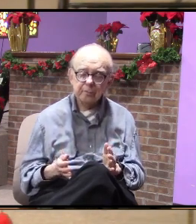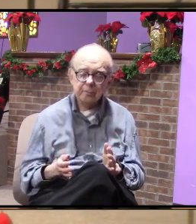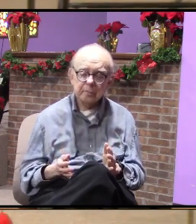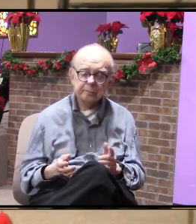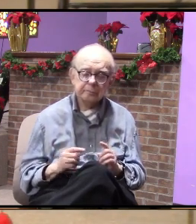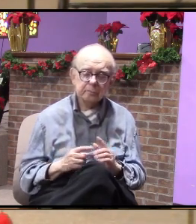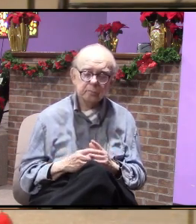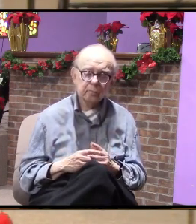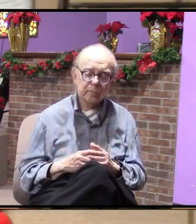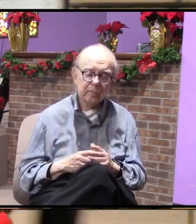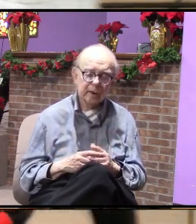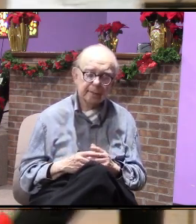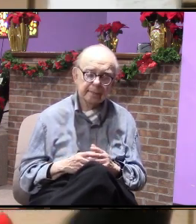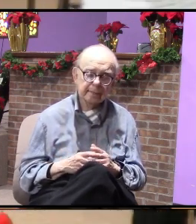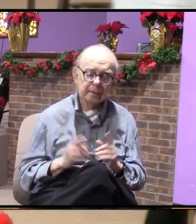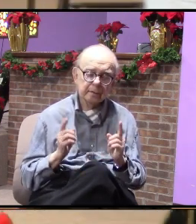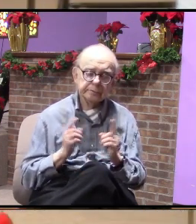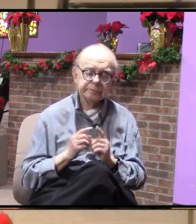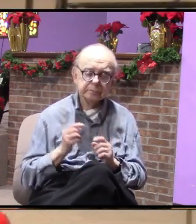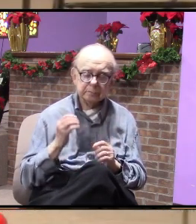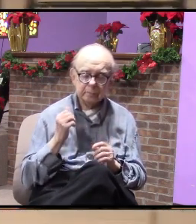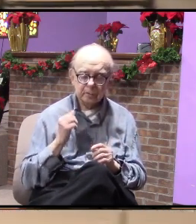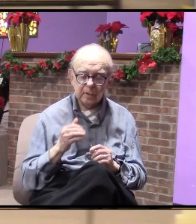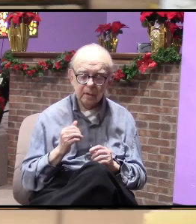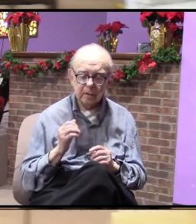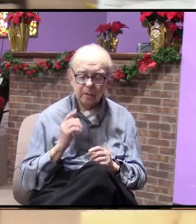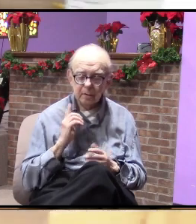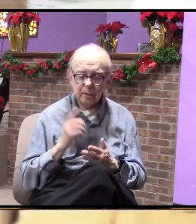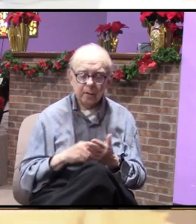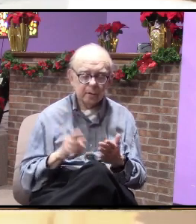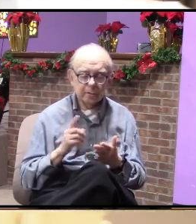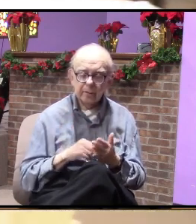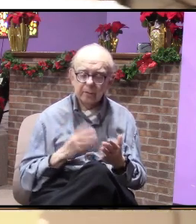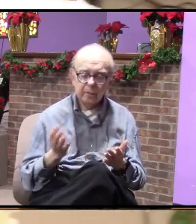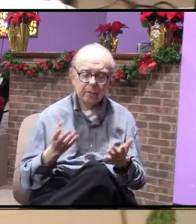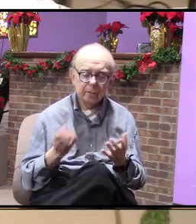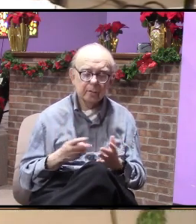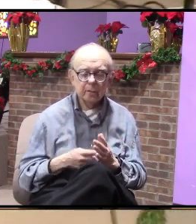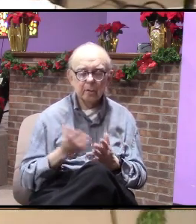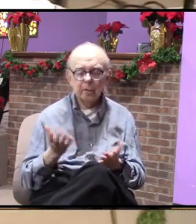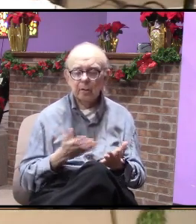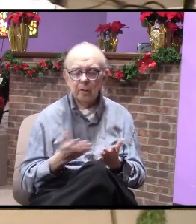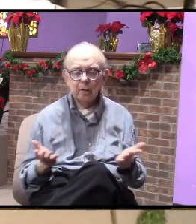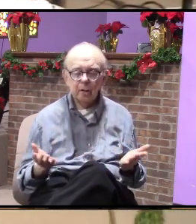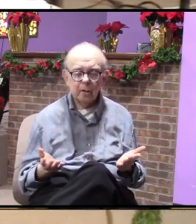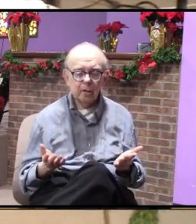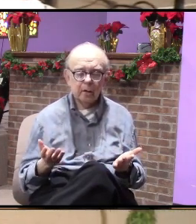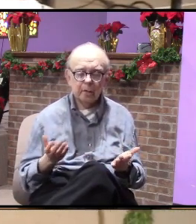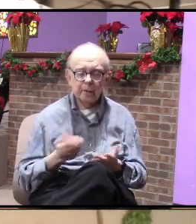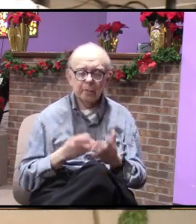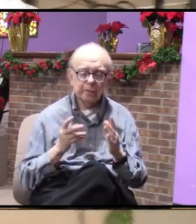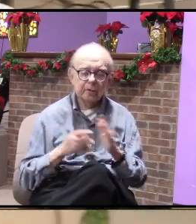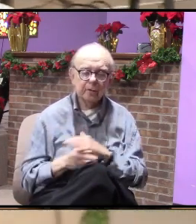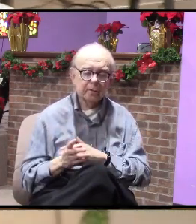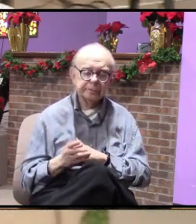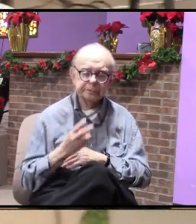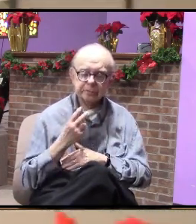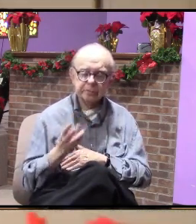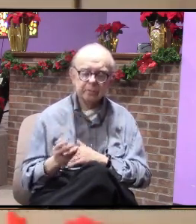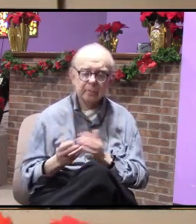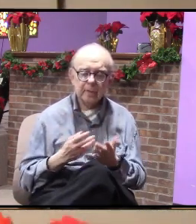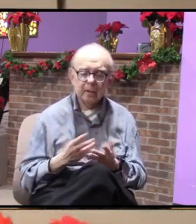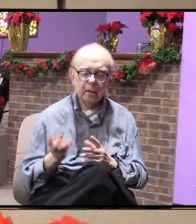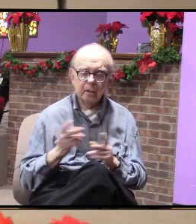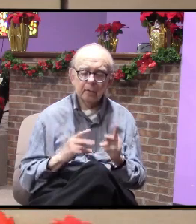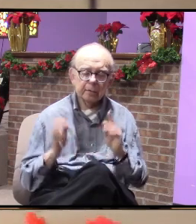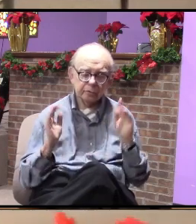When you start facing the day and everybody starts criticizing you and everybody wants to get rid of you and everybody wants to kill you, when we see these